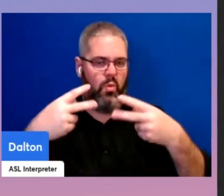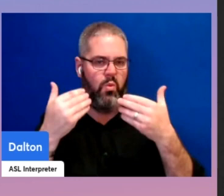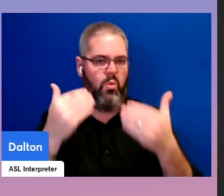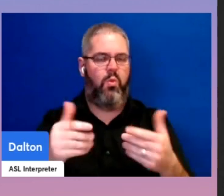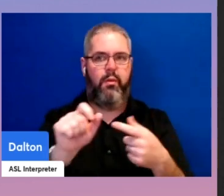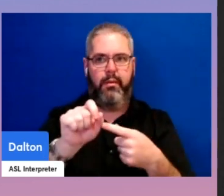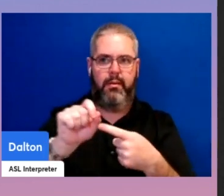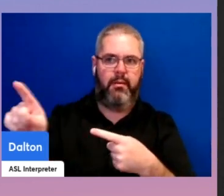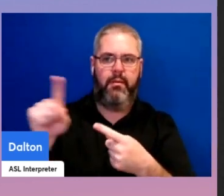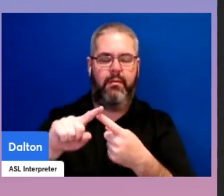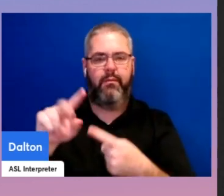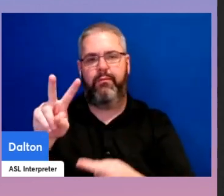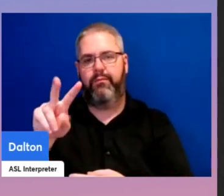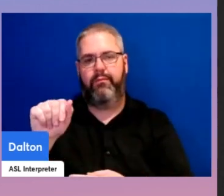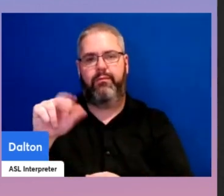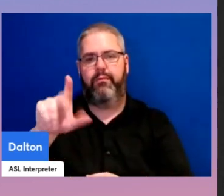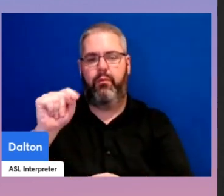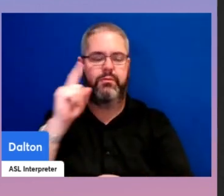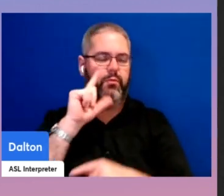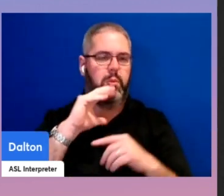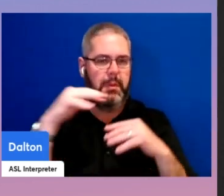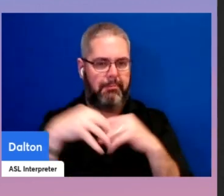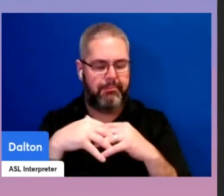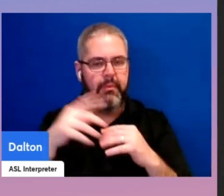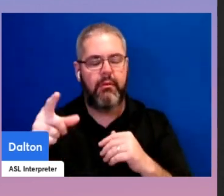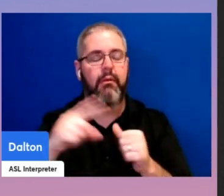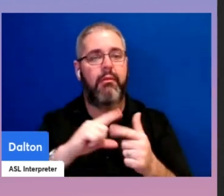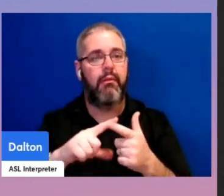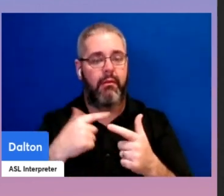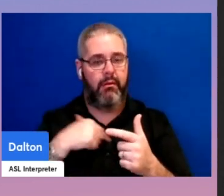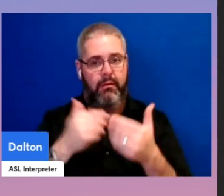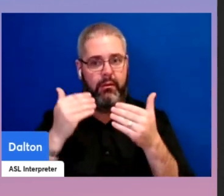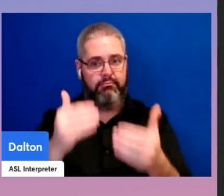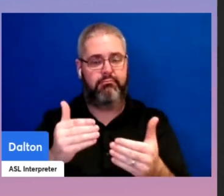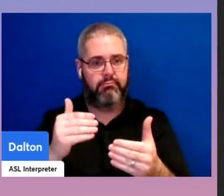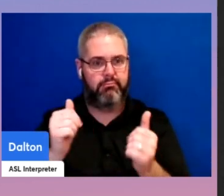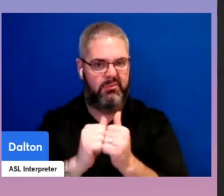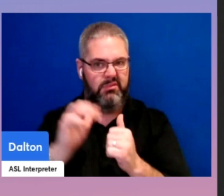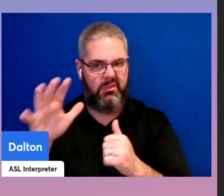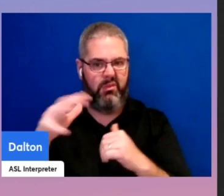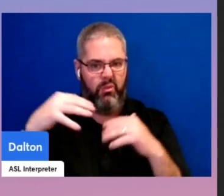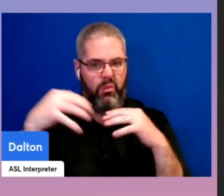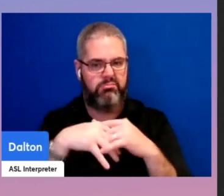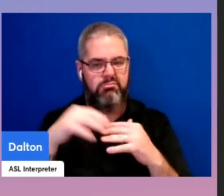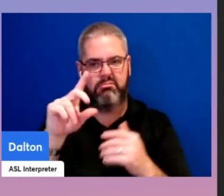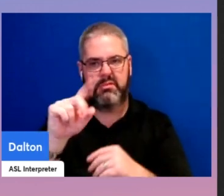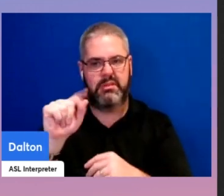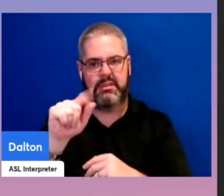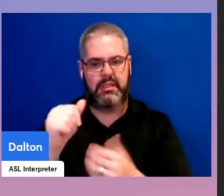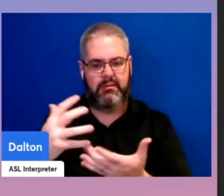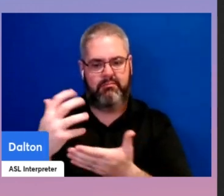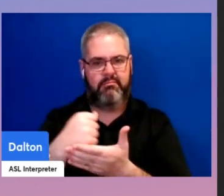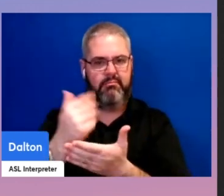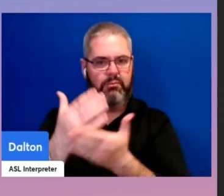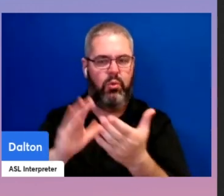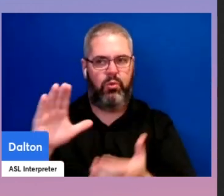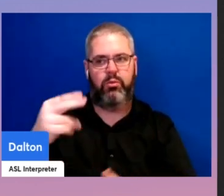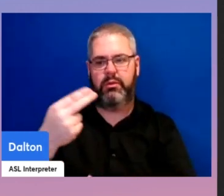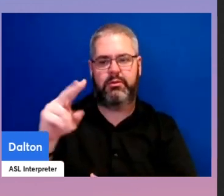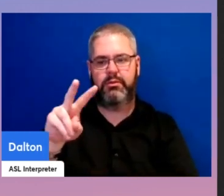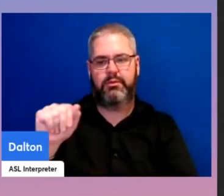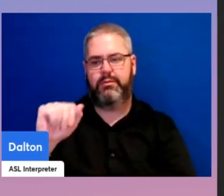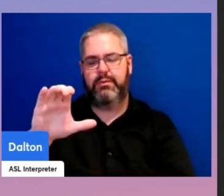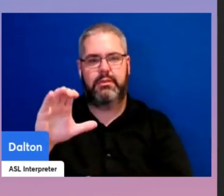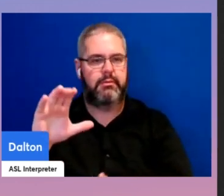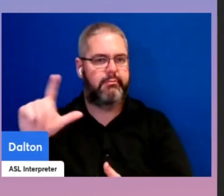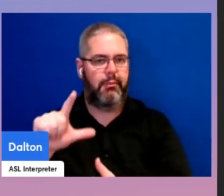encryption. We then go ahead and interact with the encrypt data part of the HVAC library to go ahead and actually encrypt the